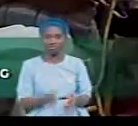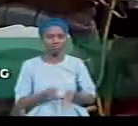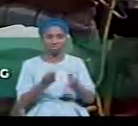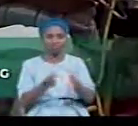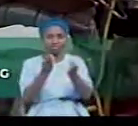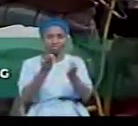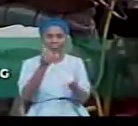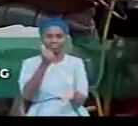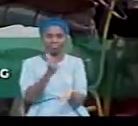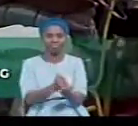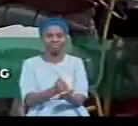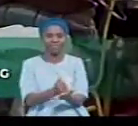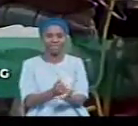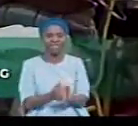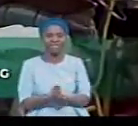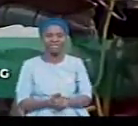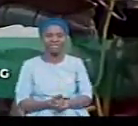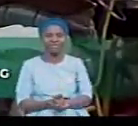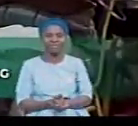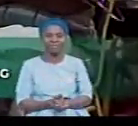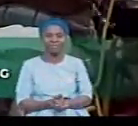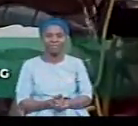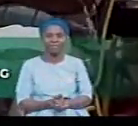Amen. I know